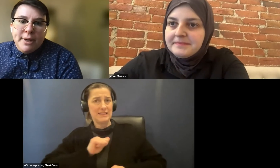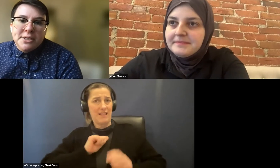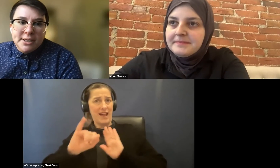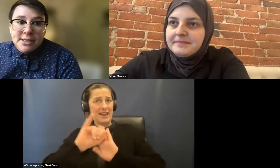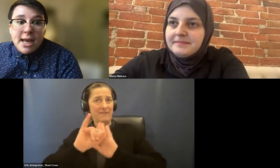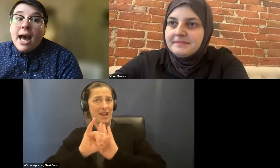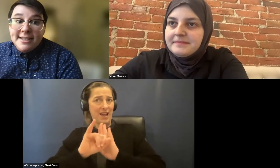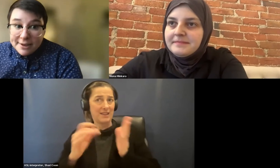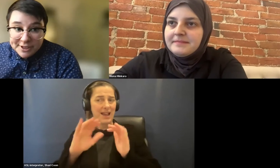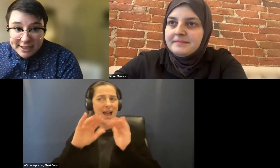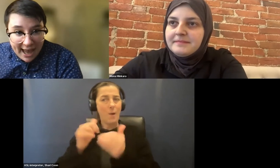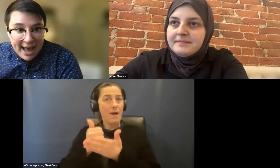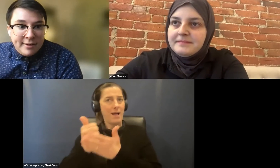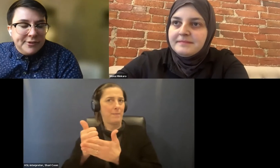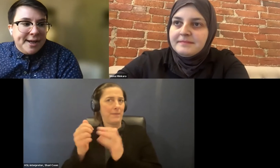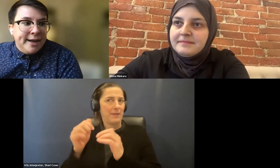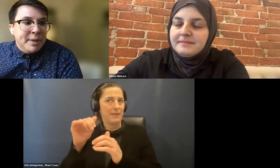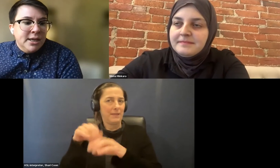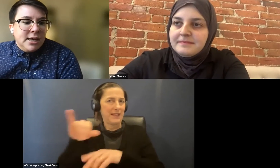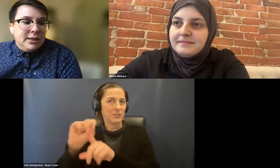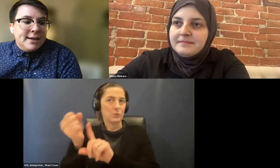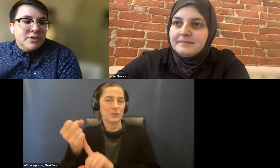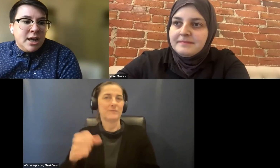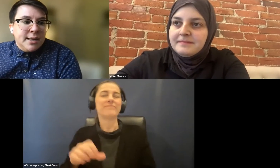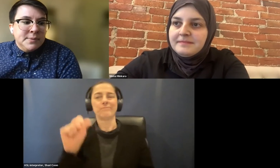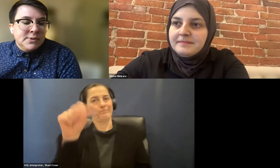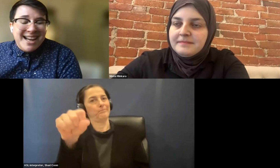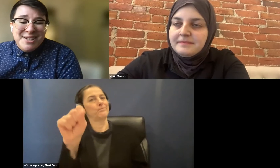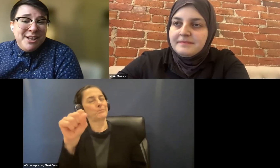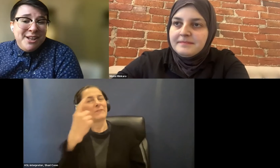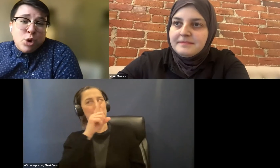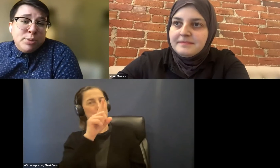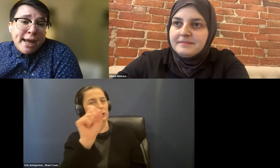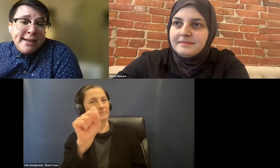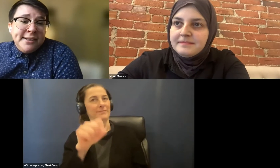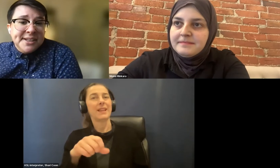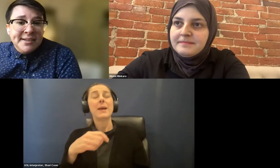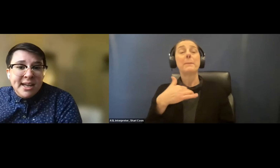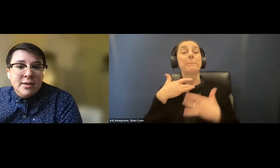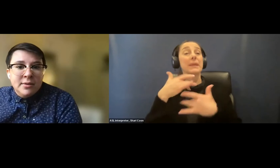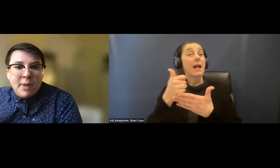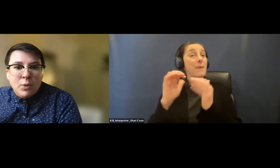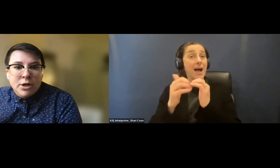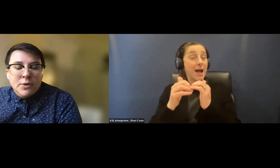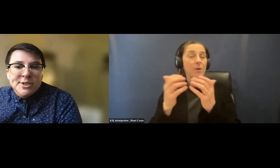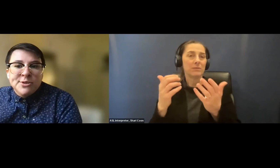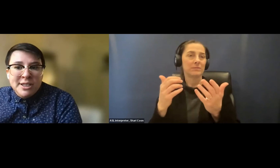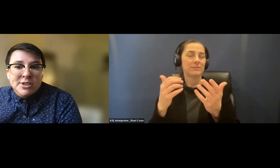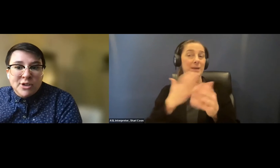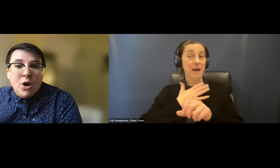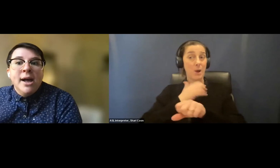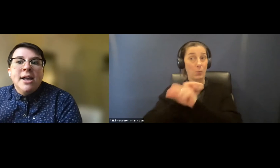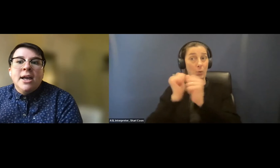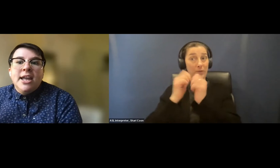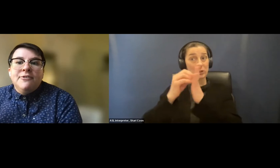these situations? I definitely have. A lot of times I do a lot of role playing in my work with